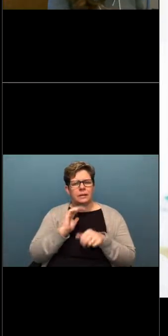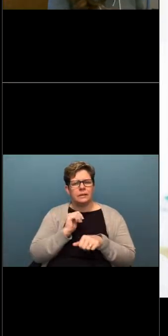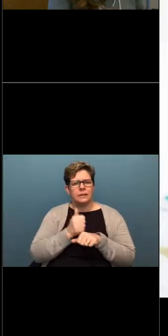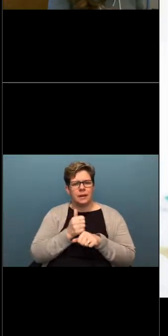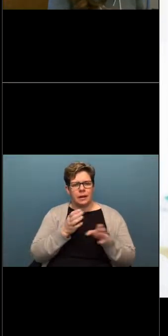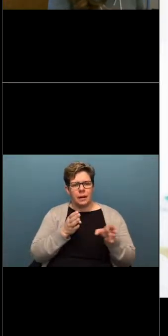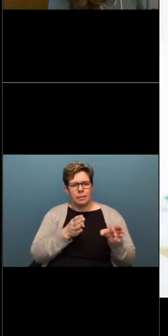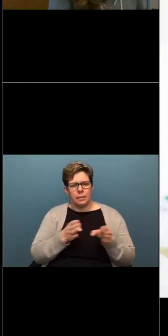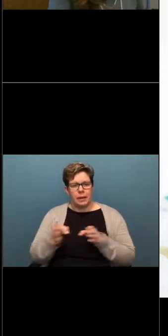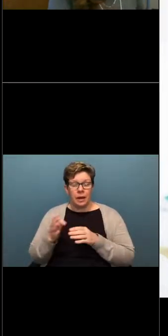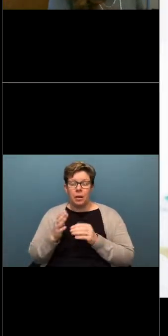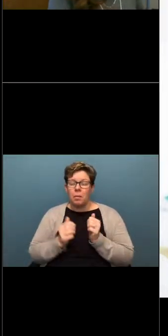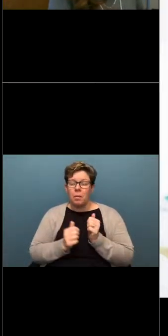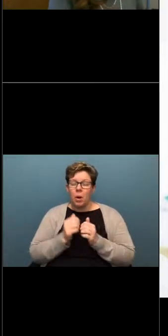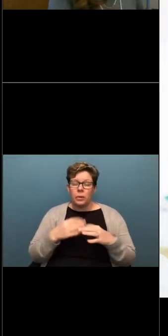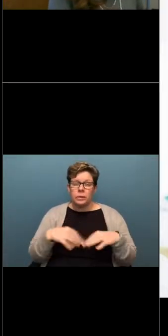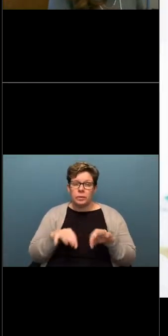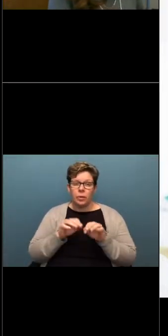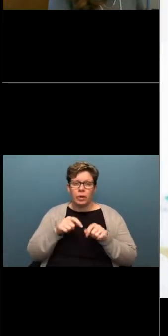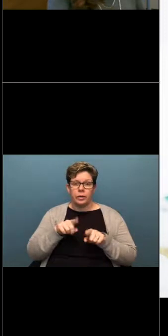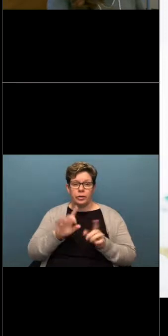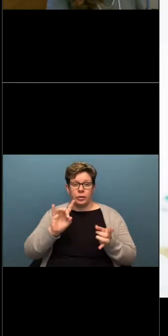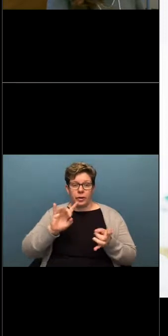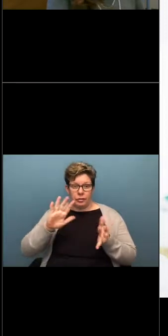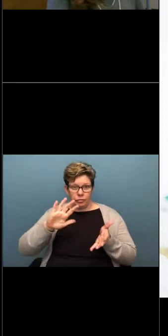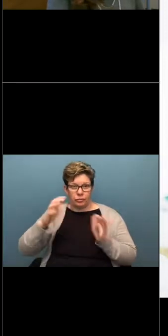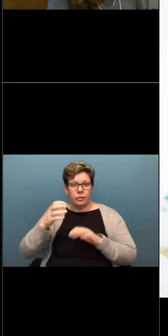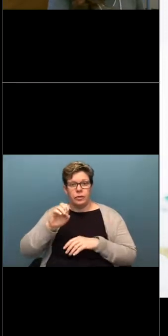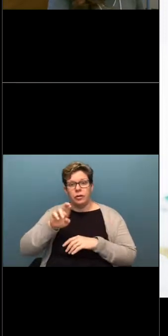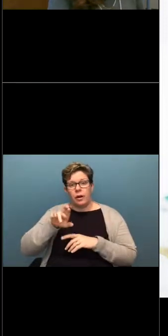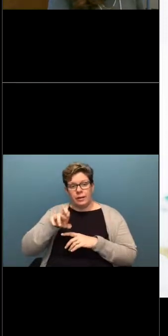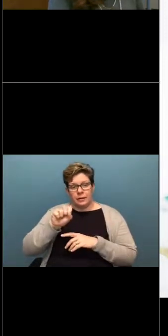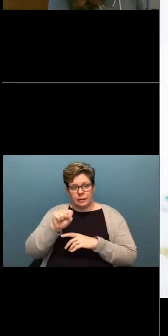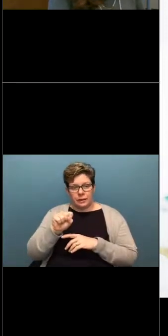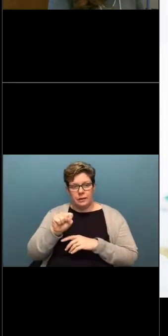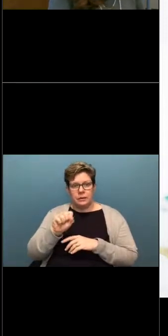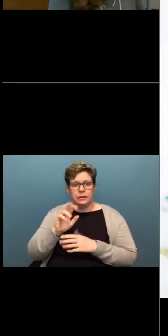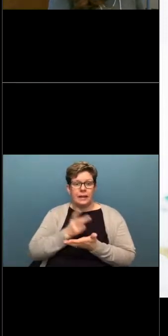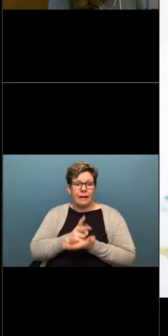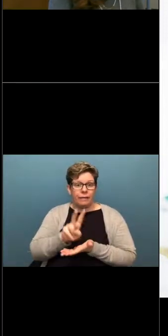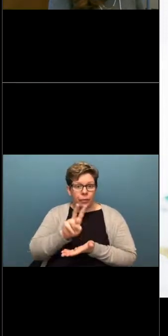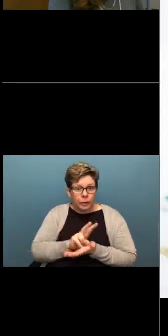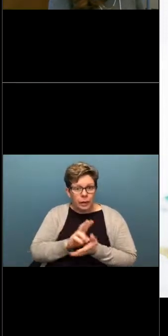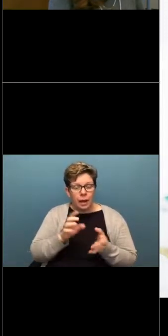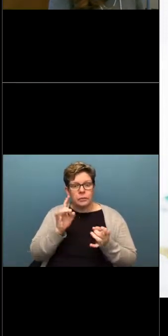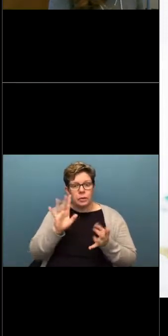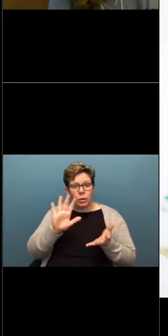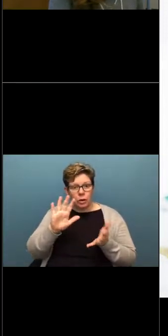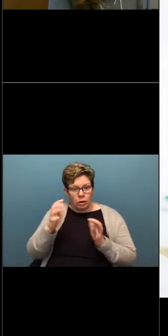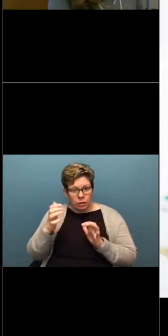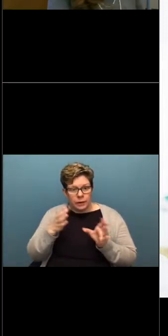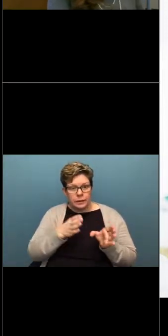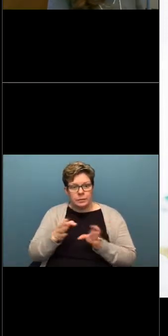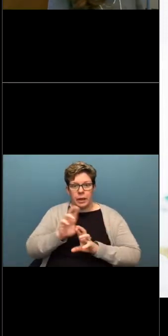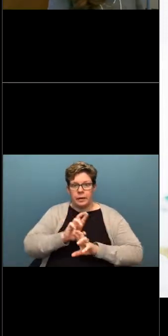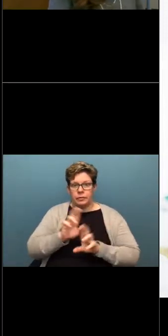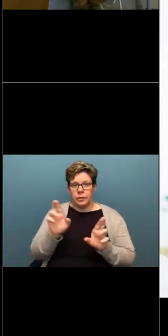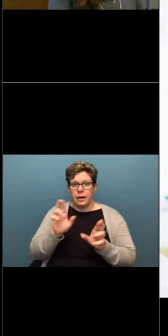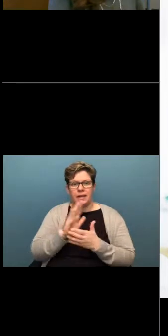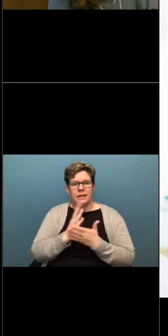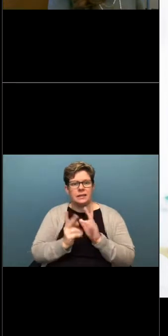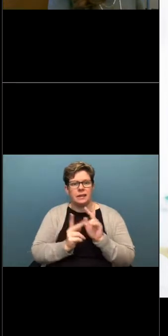during a crisis. So making sure you have a crisis or relapse plan in place is really important. Some people want